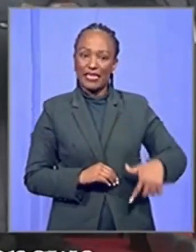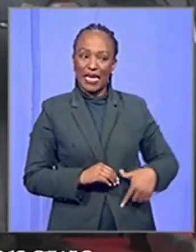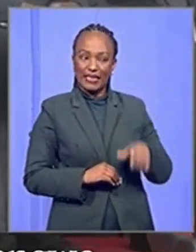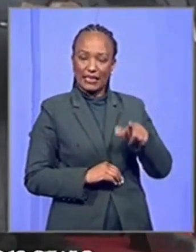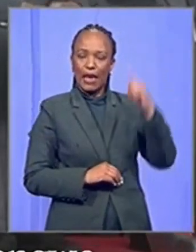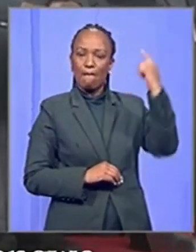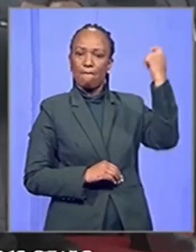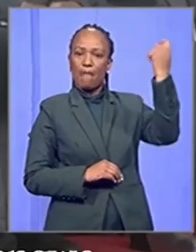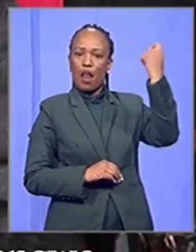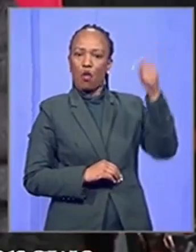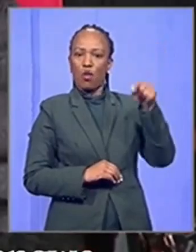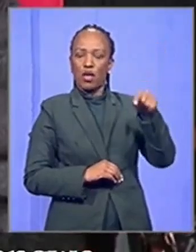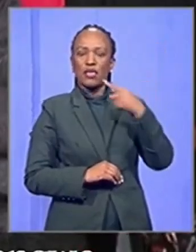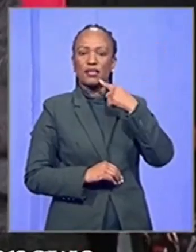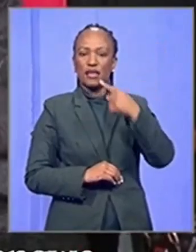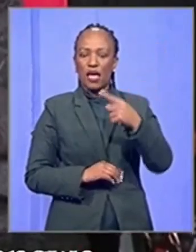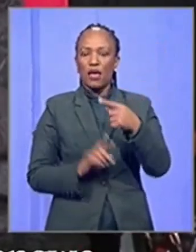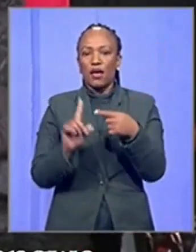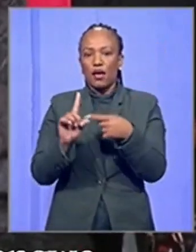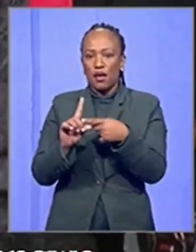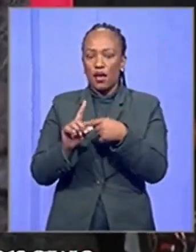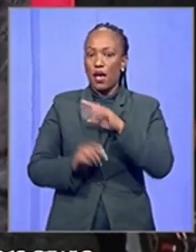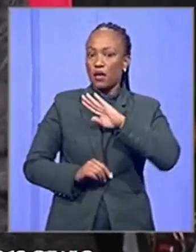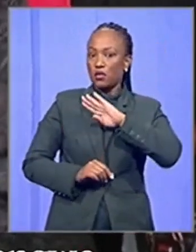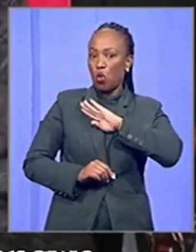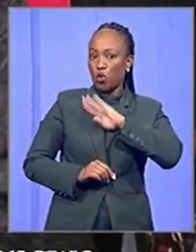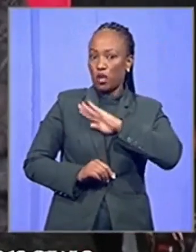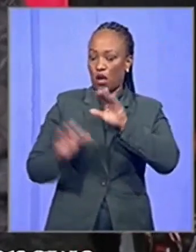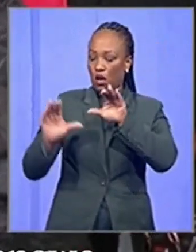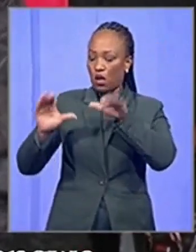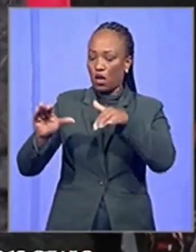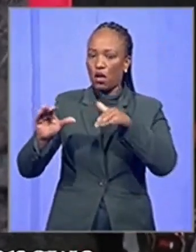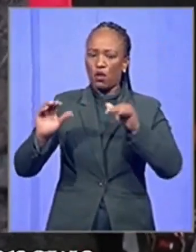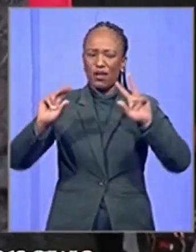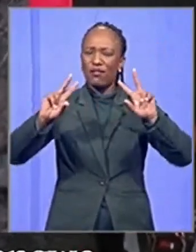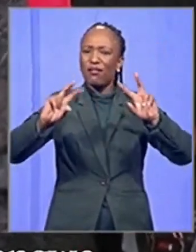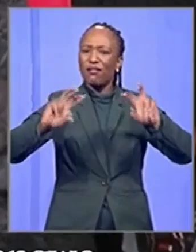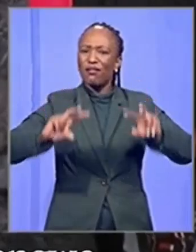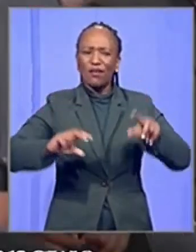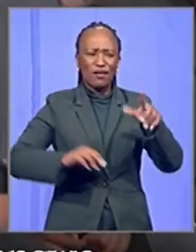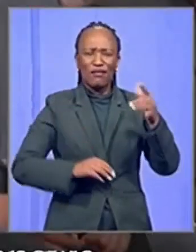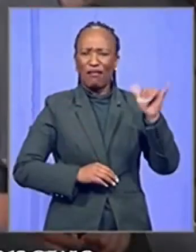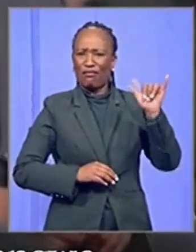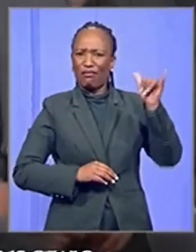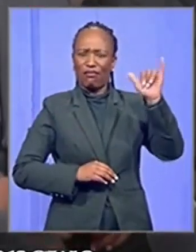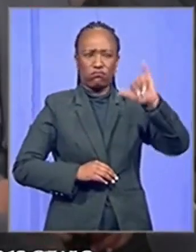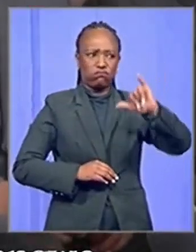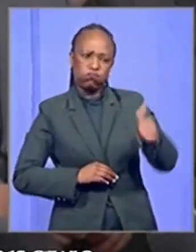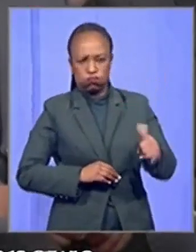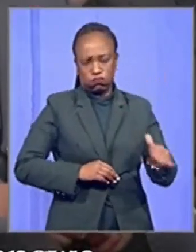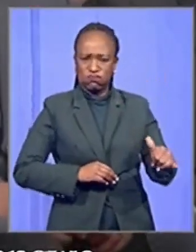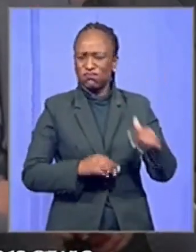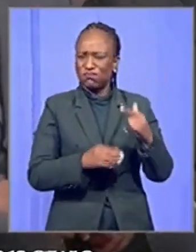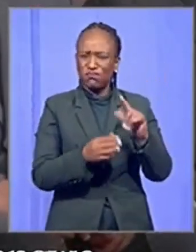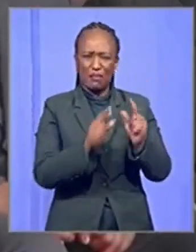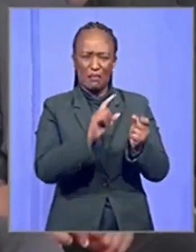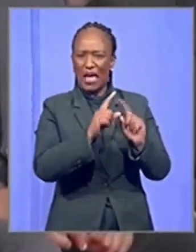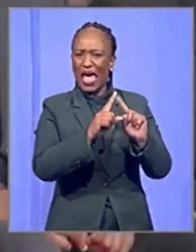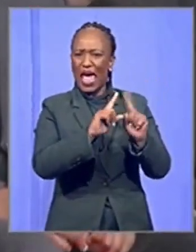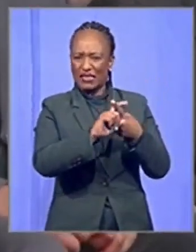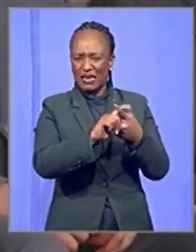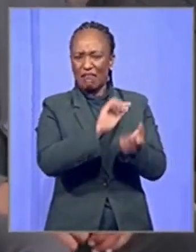re sesole sa kwa Malawi se tla dira dipatlisiso tsa sebako sa tshogakano ya sefofane. Chilima o na tsewa